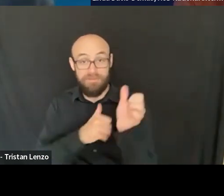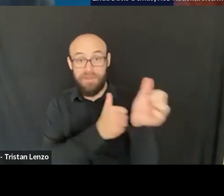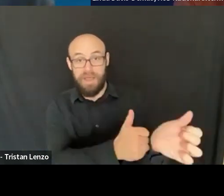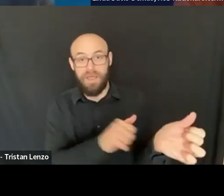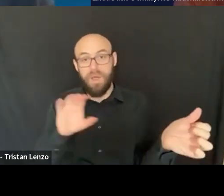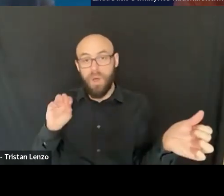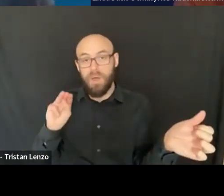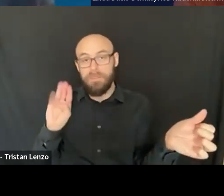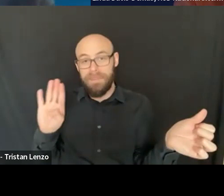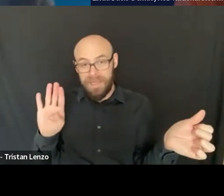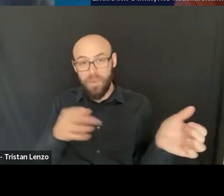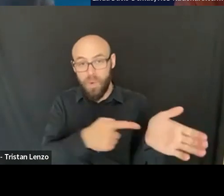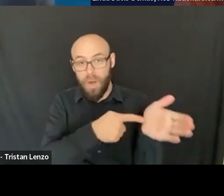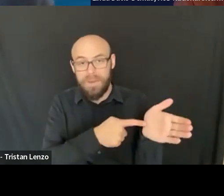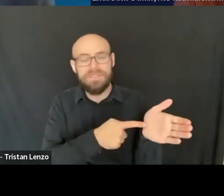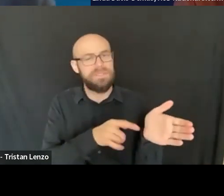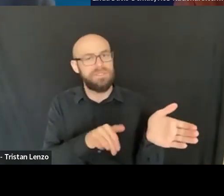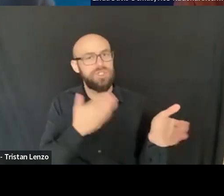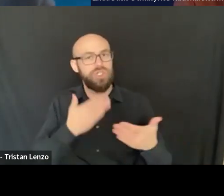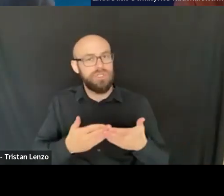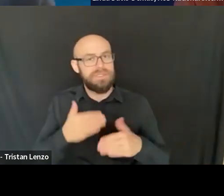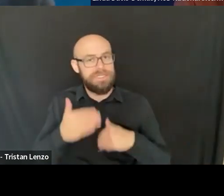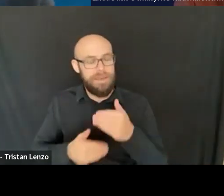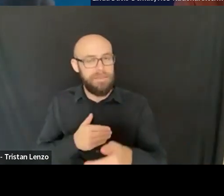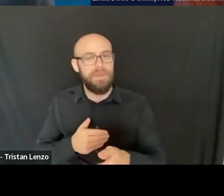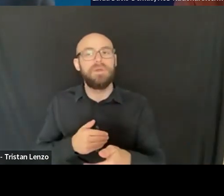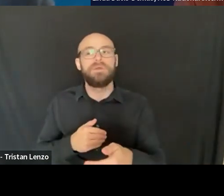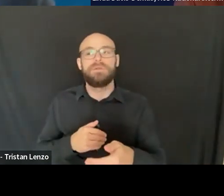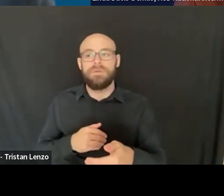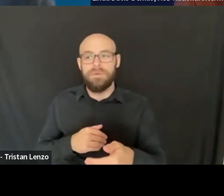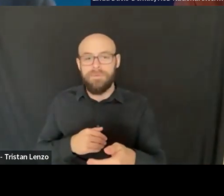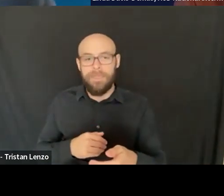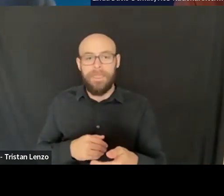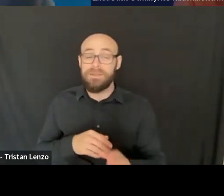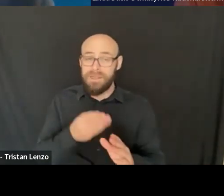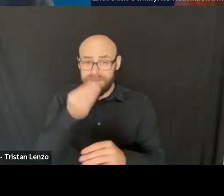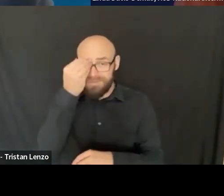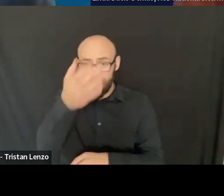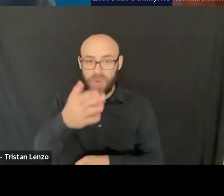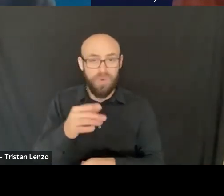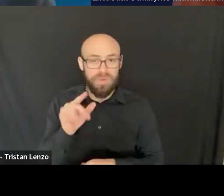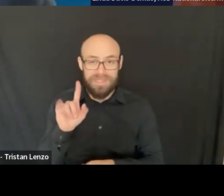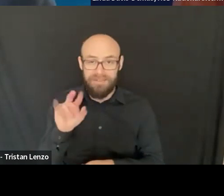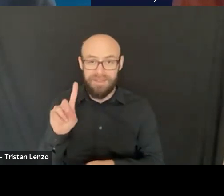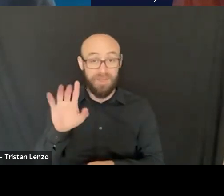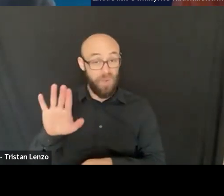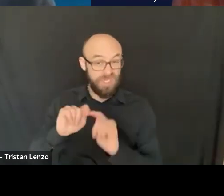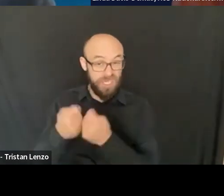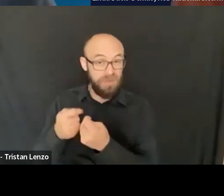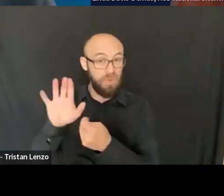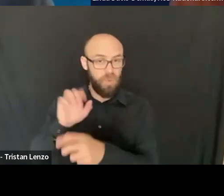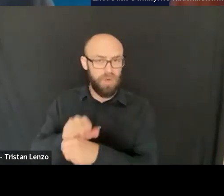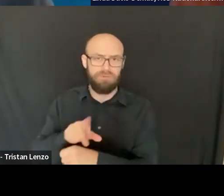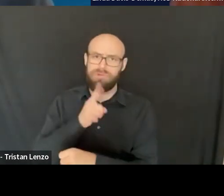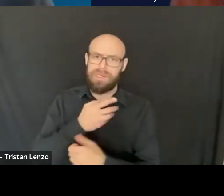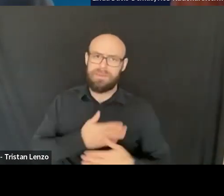would be a step in the right direction. And I have to say, I greatly appreciate the work that you and your team have done, David, in being able to,